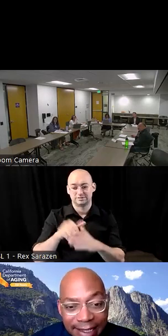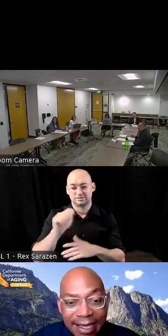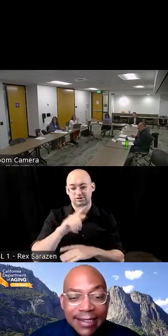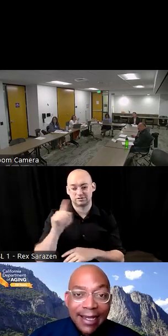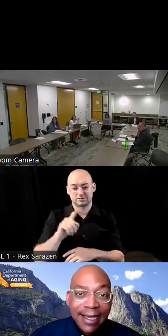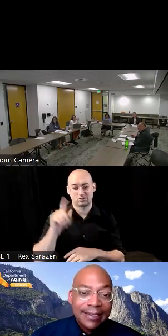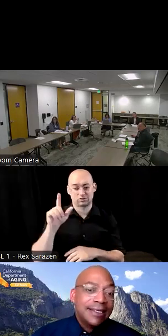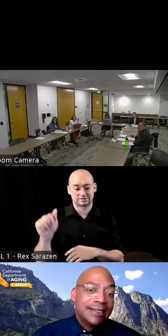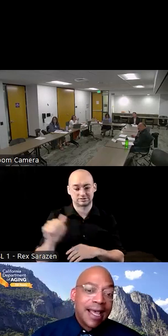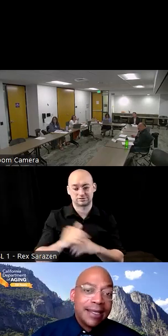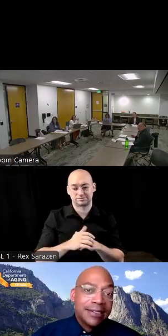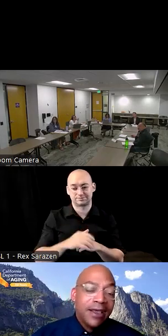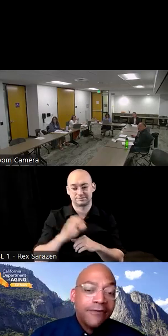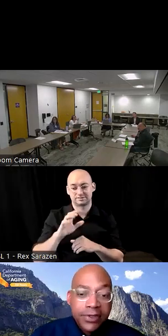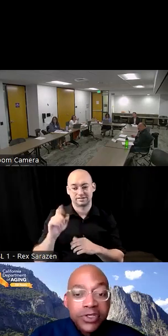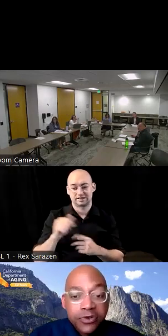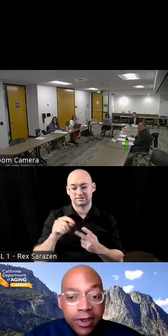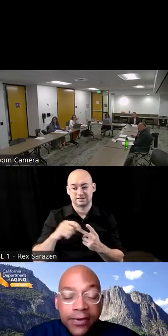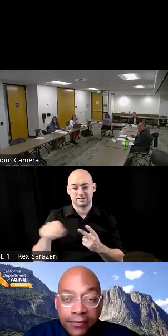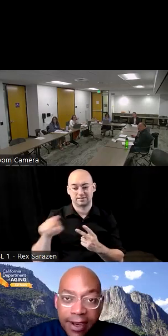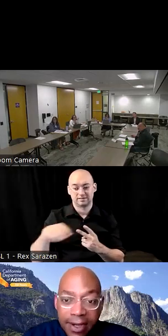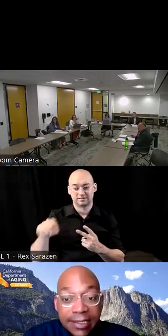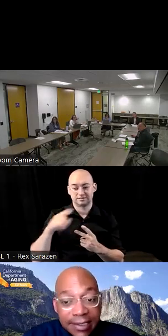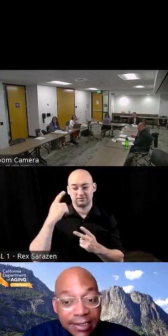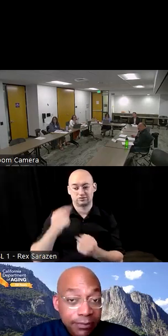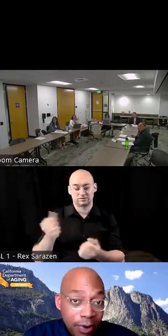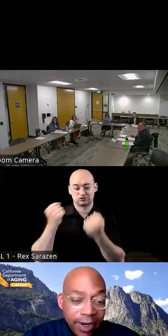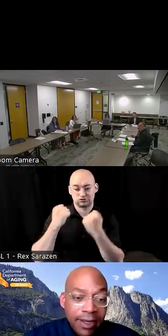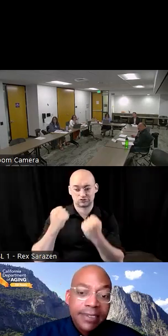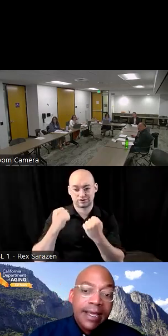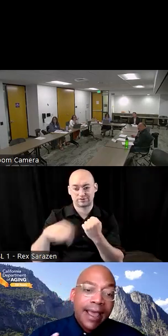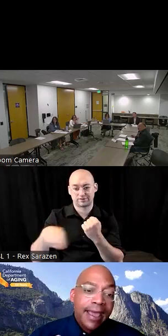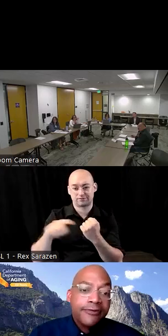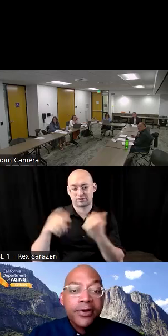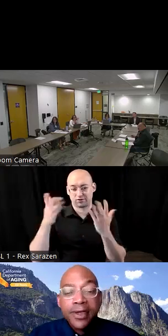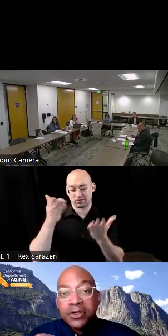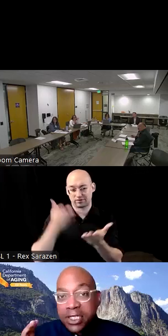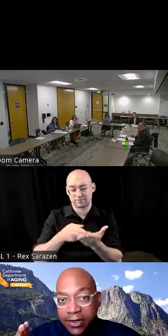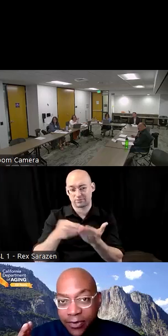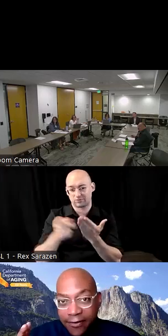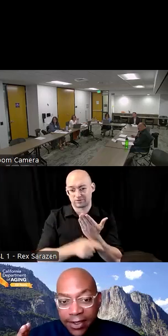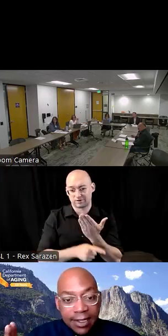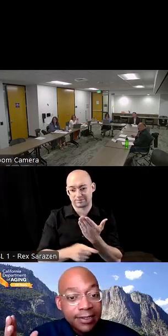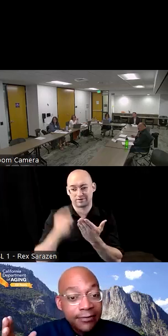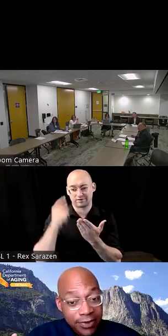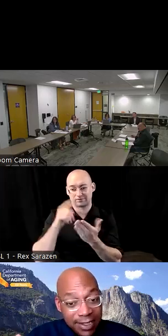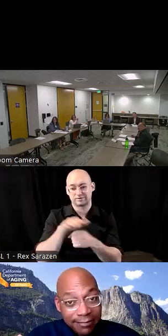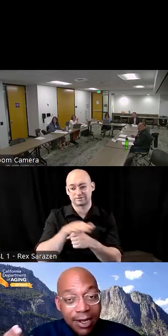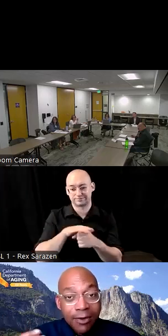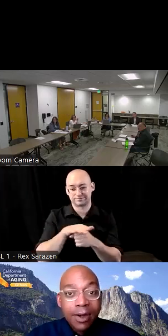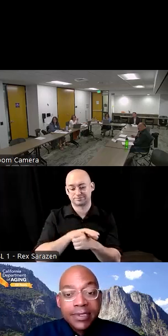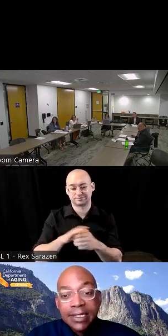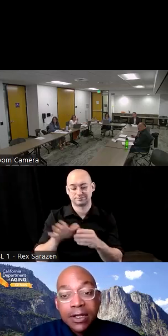Now, CDA selected these sites for the strength of their existing programs and for their geographic